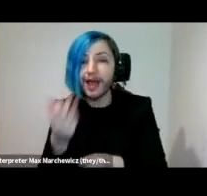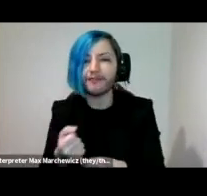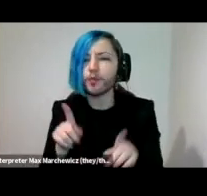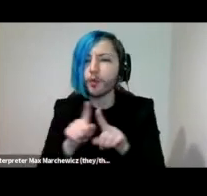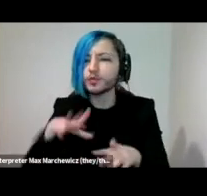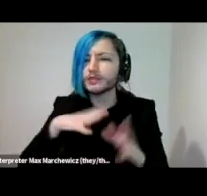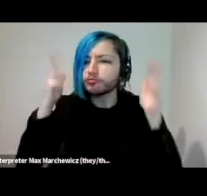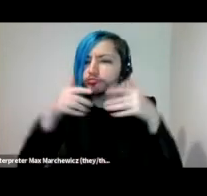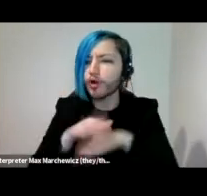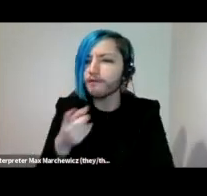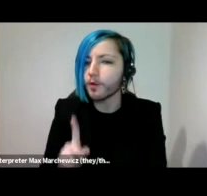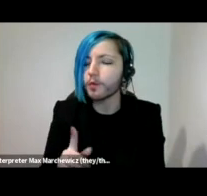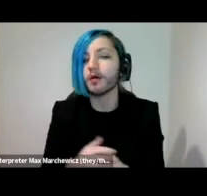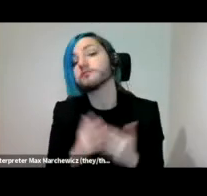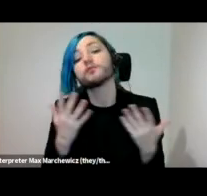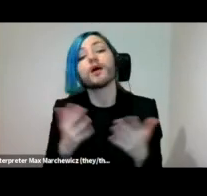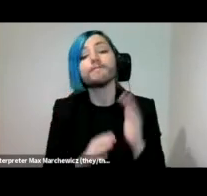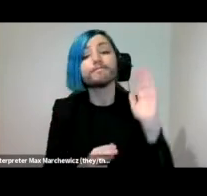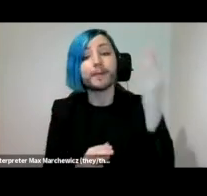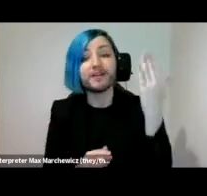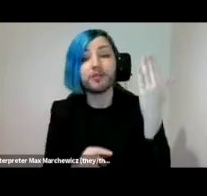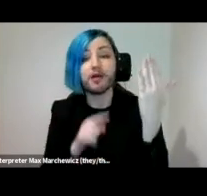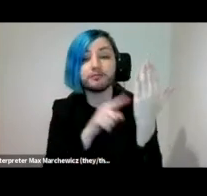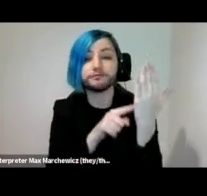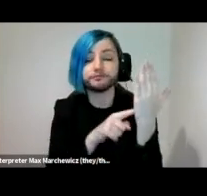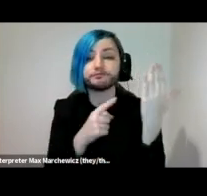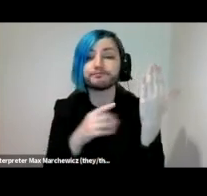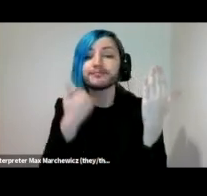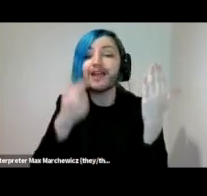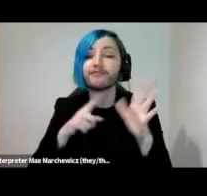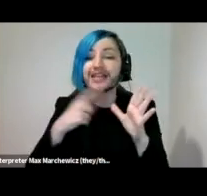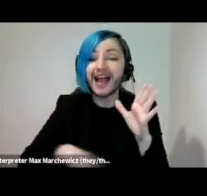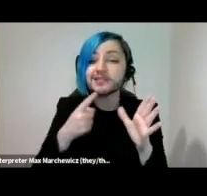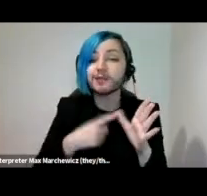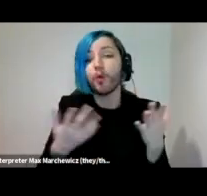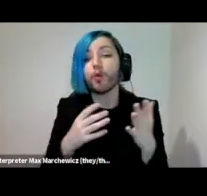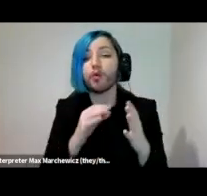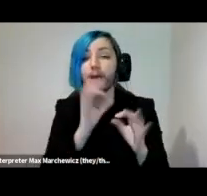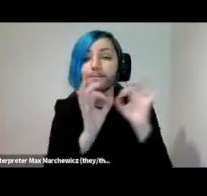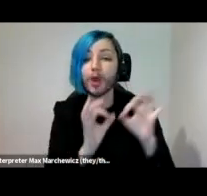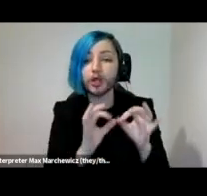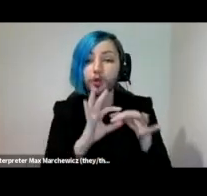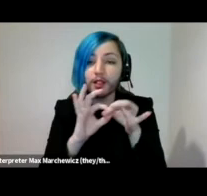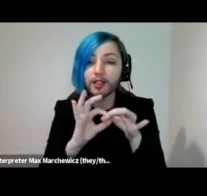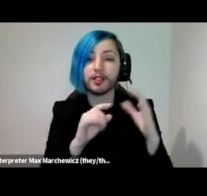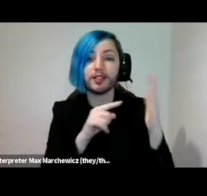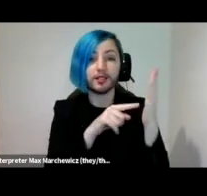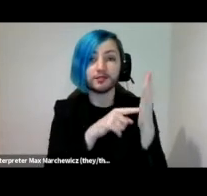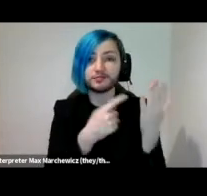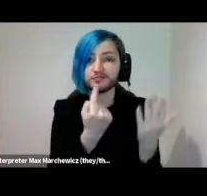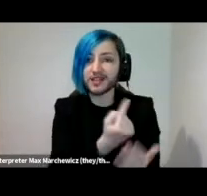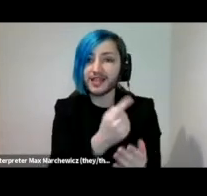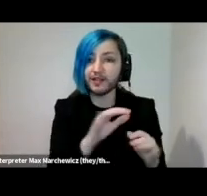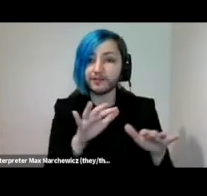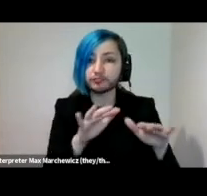Well, it turns out for our mirrors, each atom or molecule in those mirrors is itself shaking with